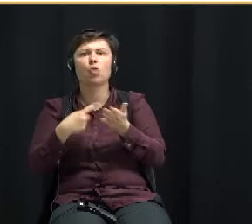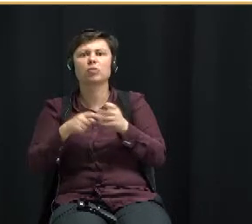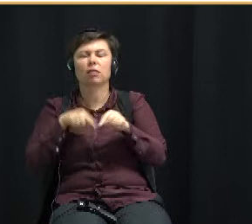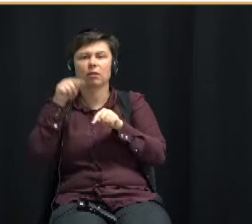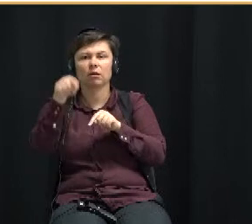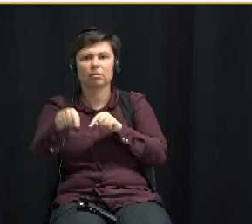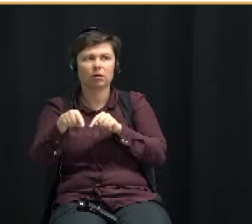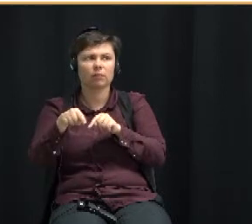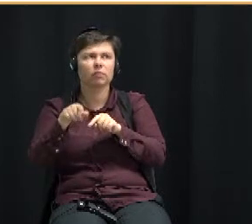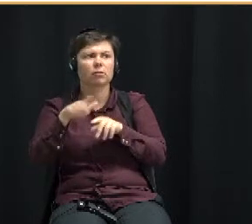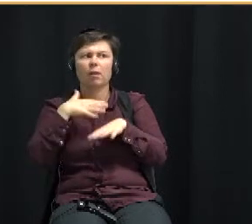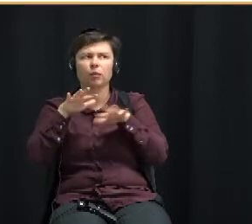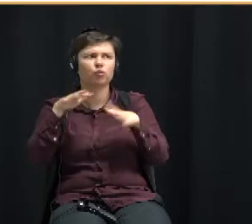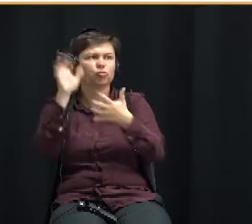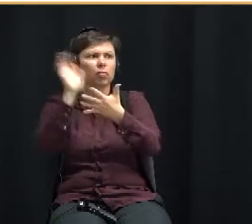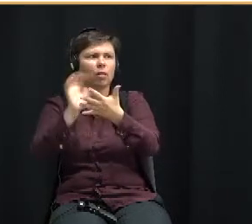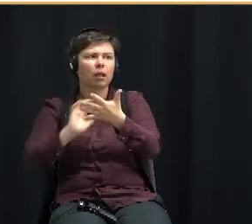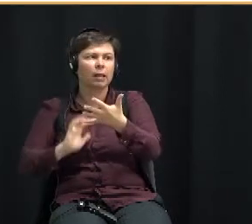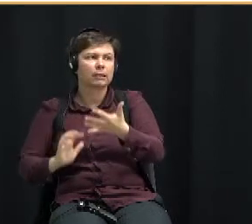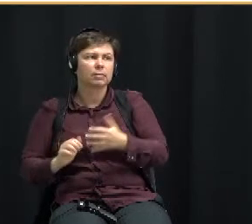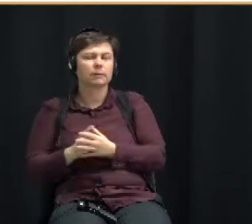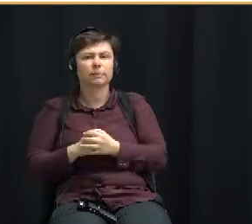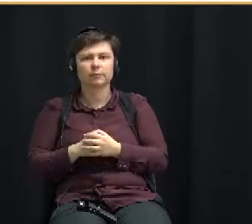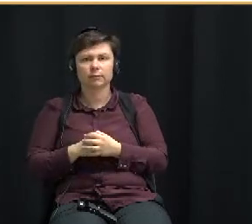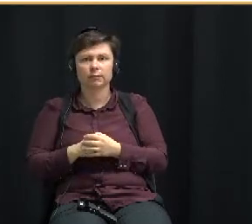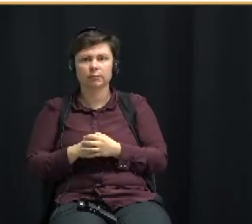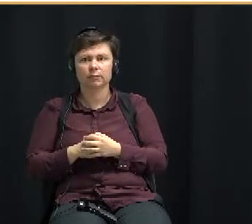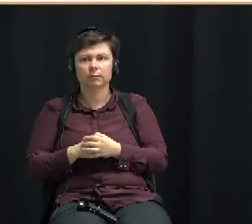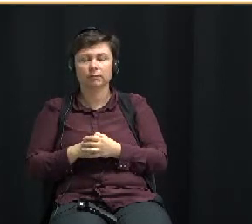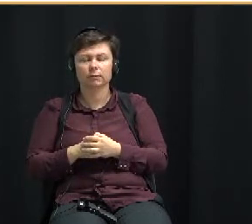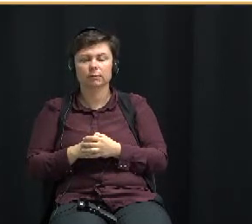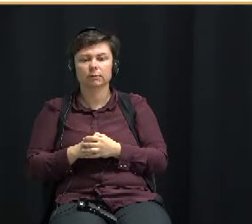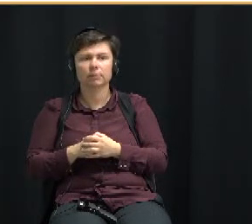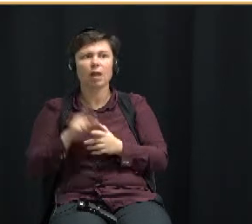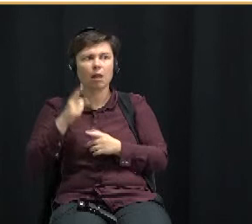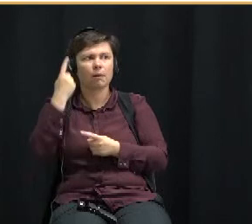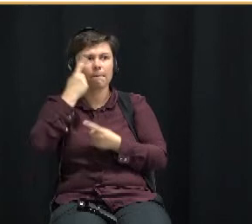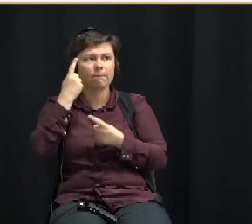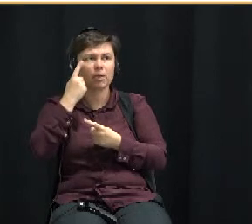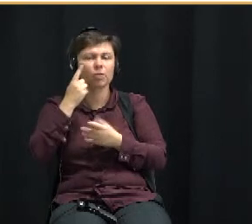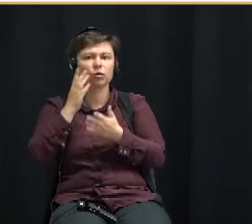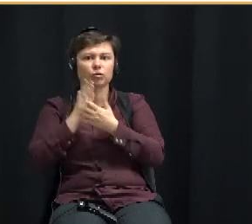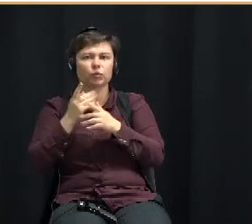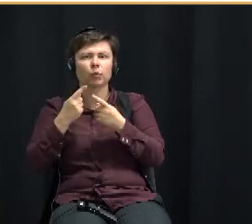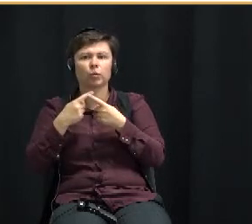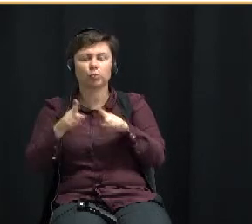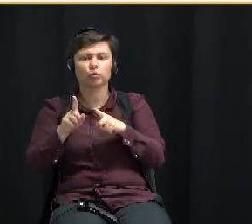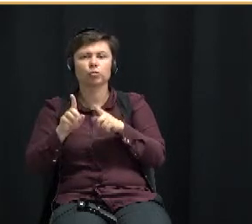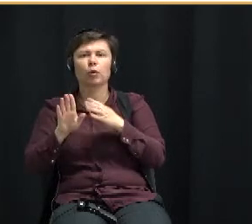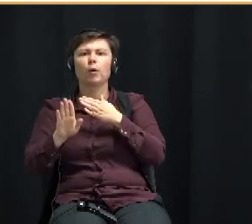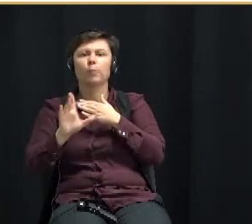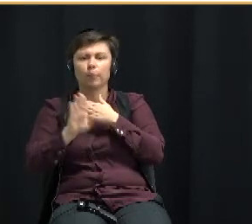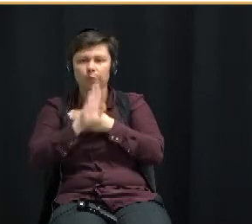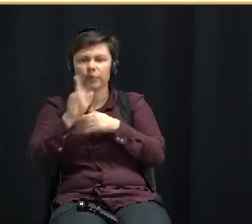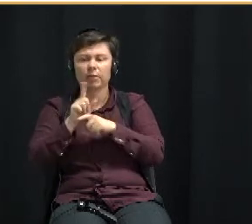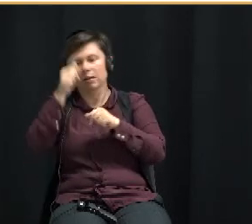and I think I gave you already the short version of the definition, and I'm sure you all